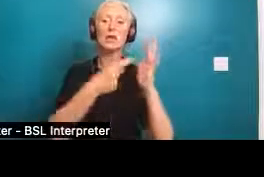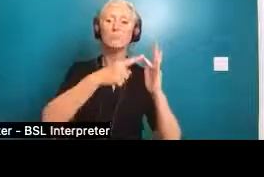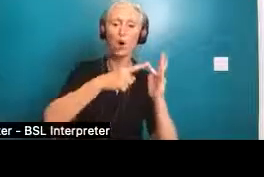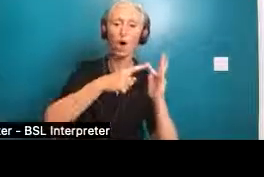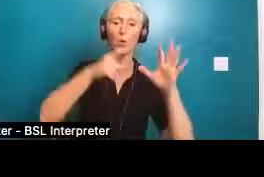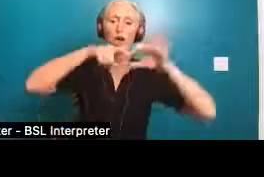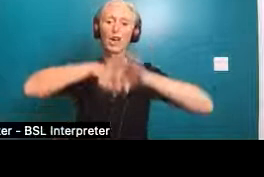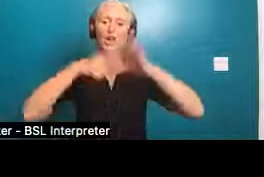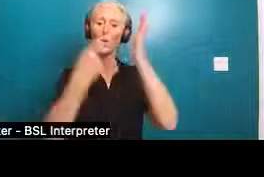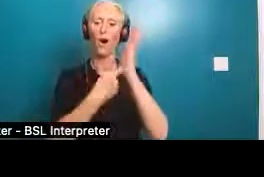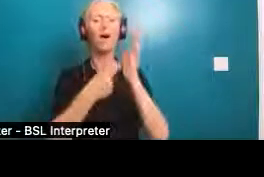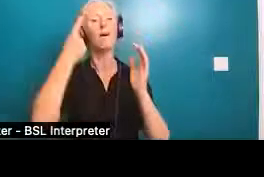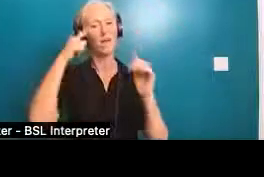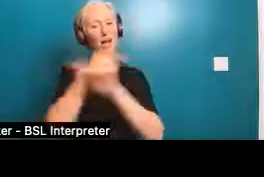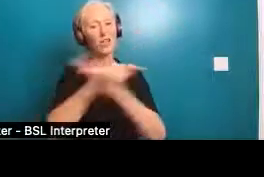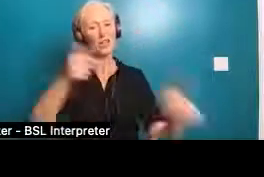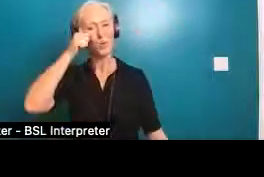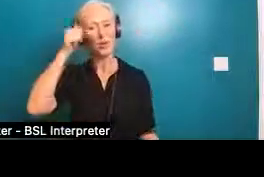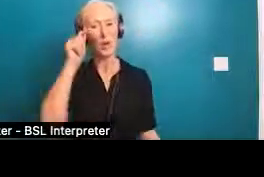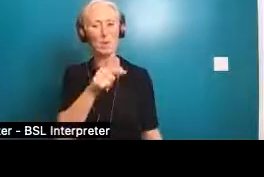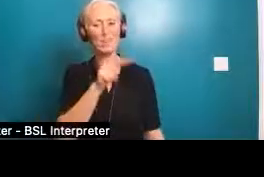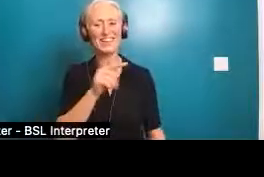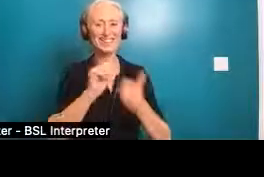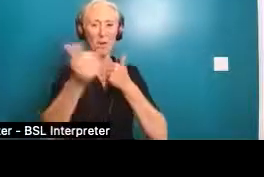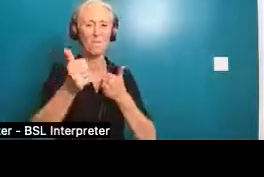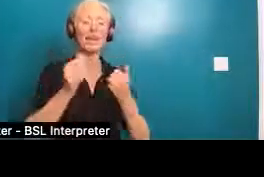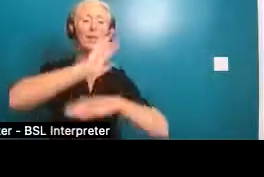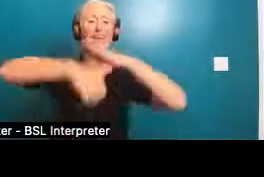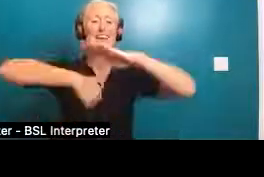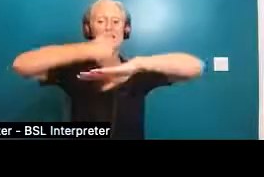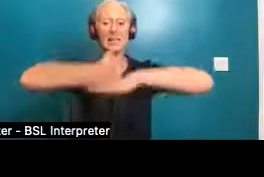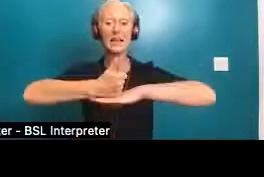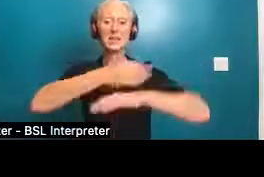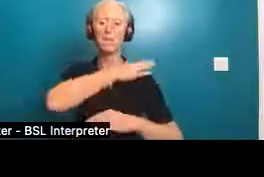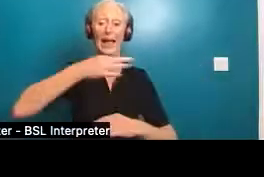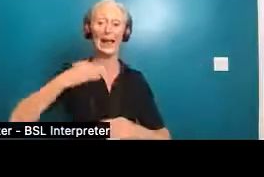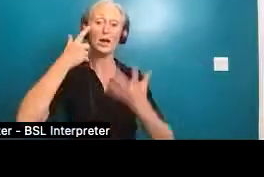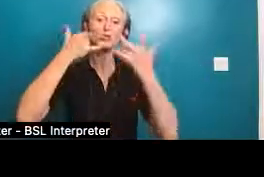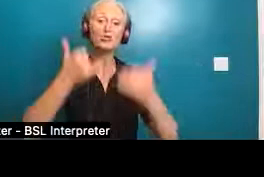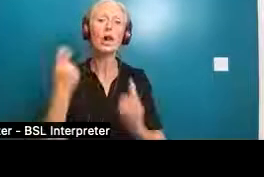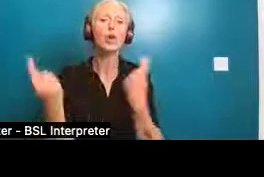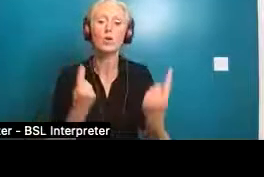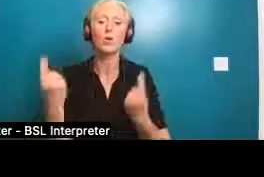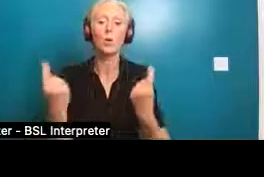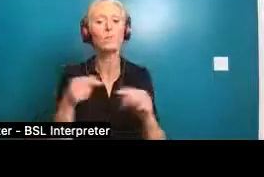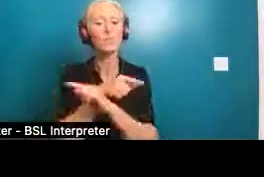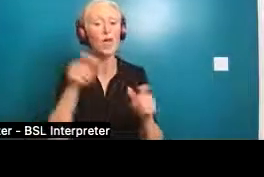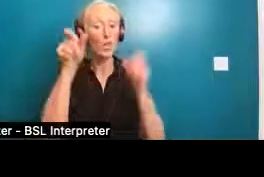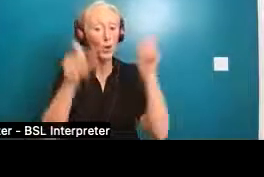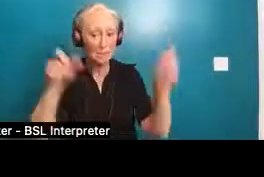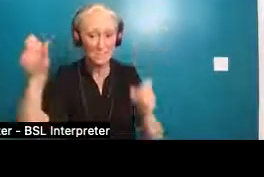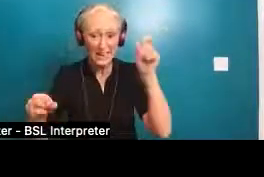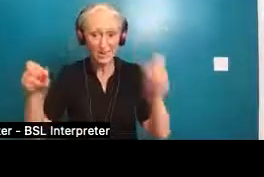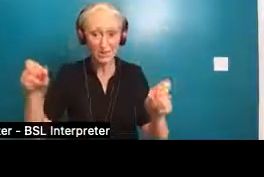have heard of this company at the moment, because they are running a clinical trial at the moment for patients who have a